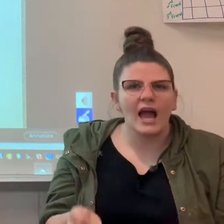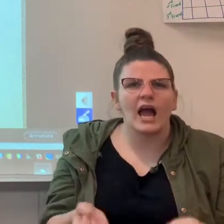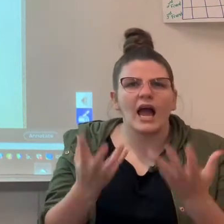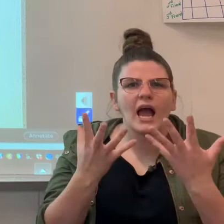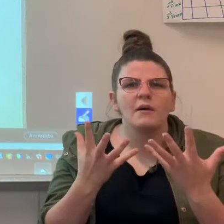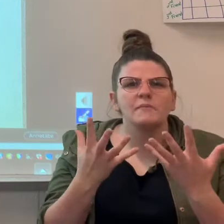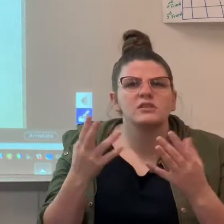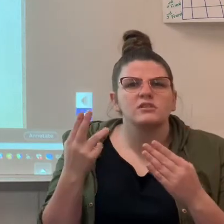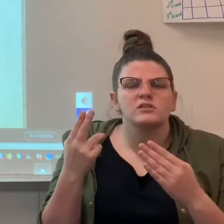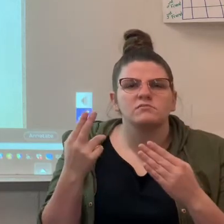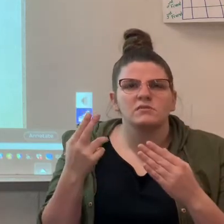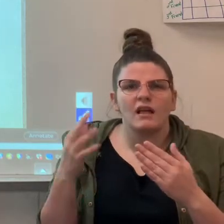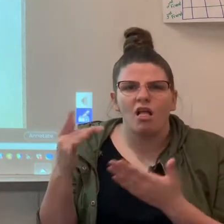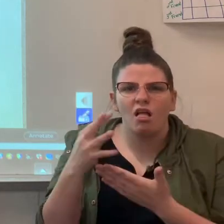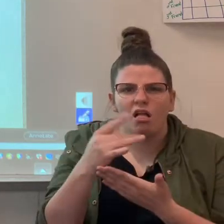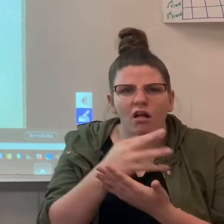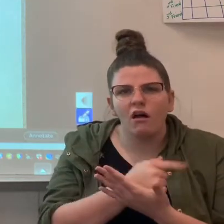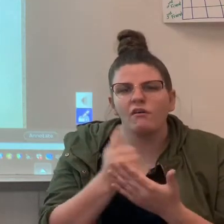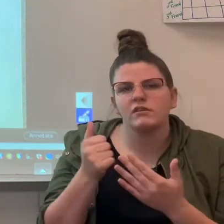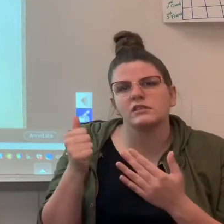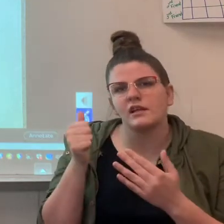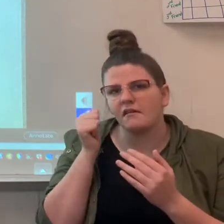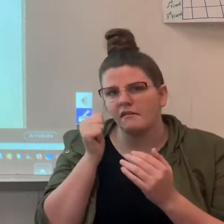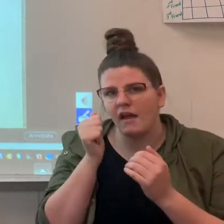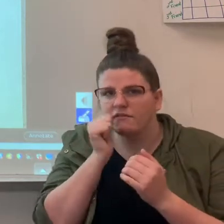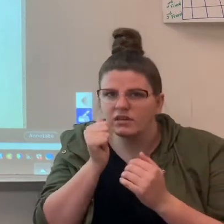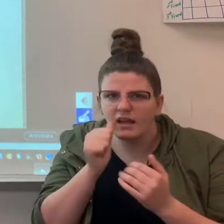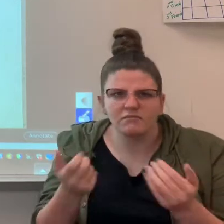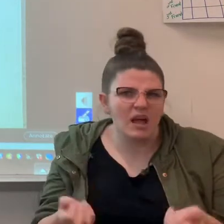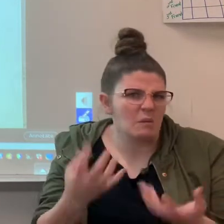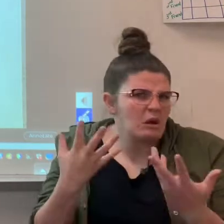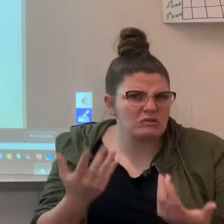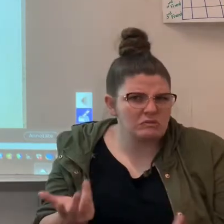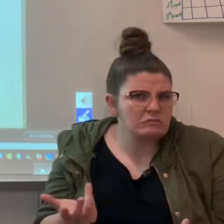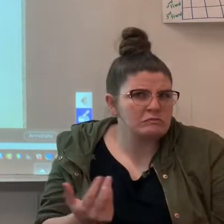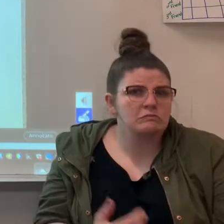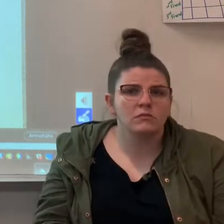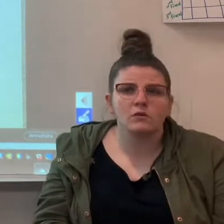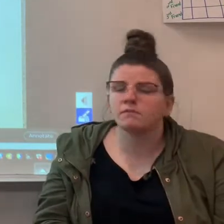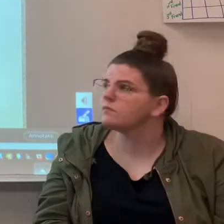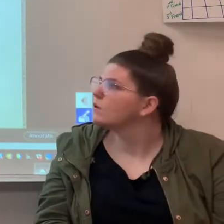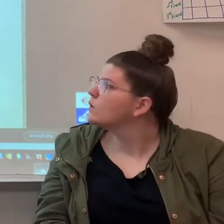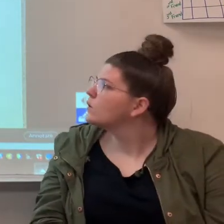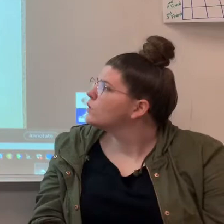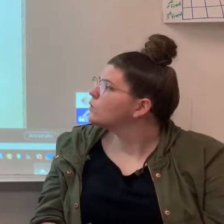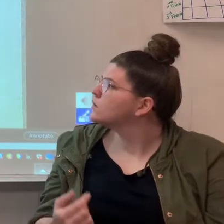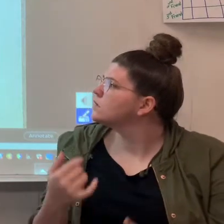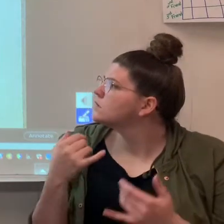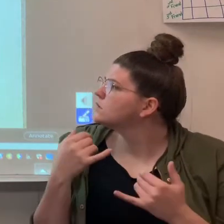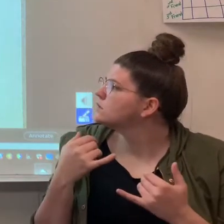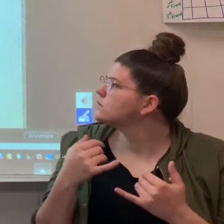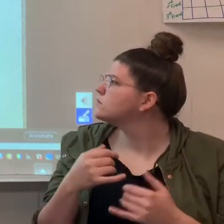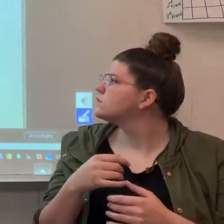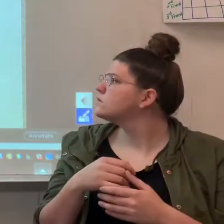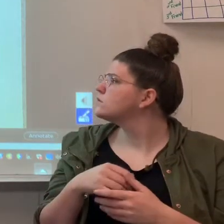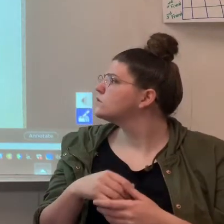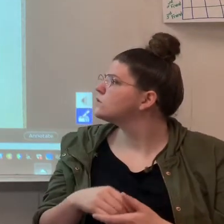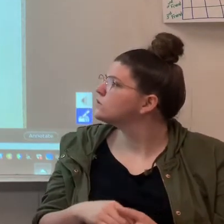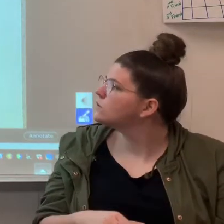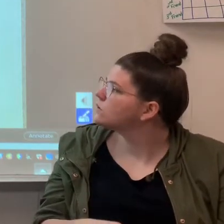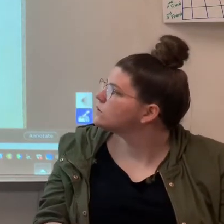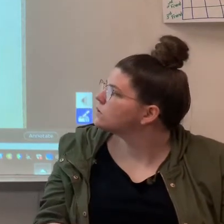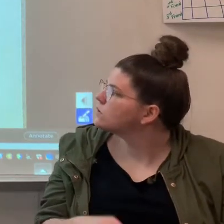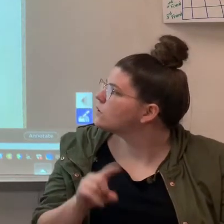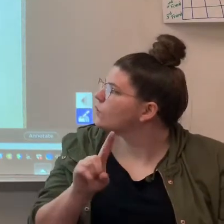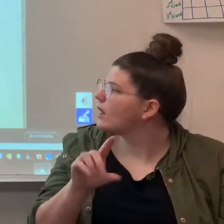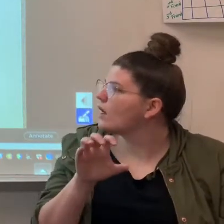amount. In 7 days, we harvested 156 pounds. Now we want to break that down into the 7 days. So it would be 156 divided